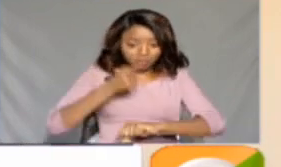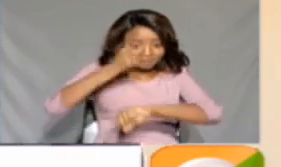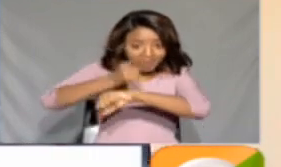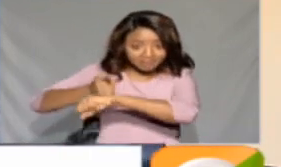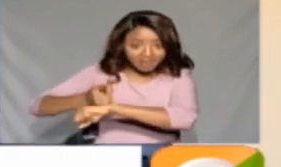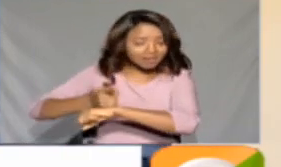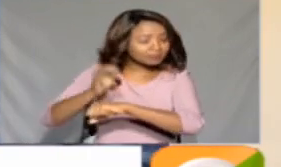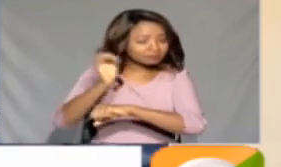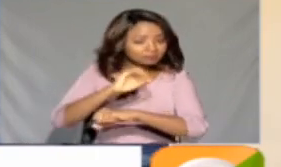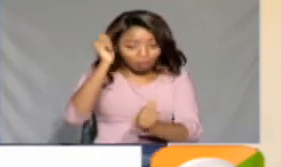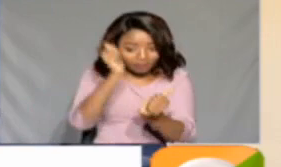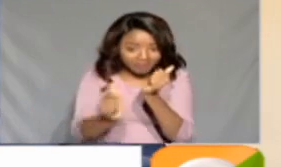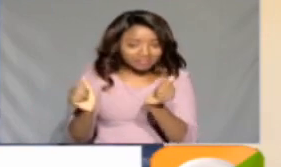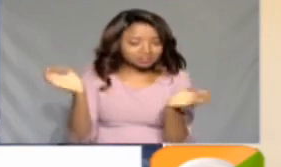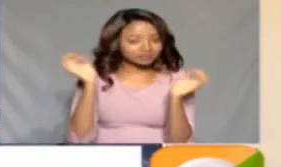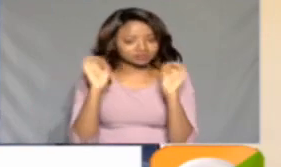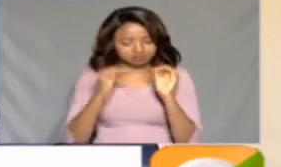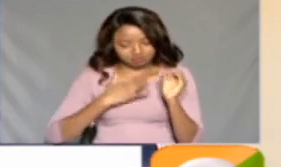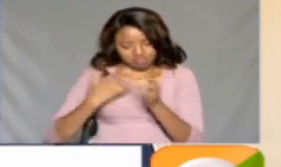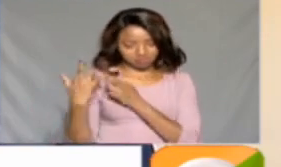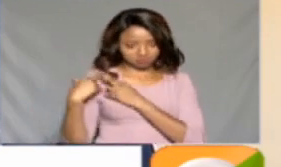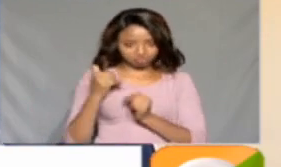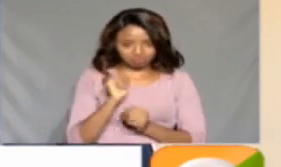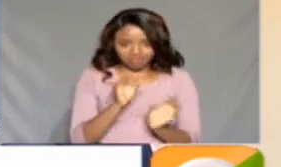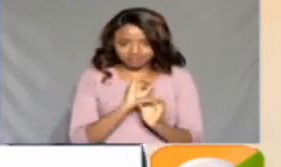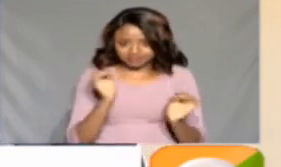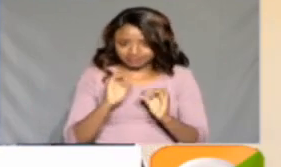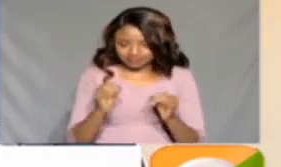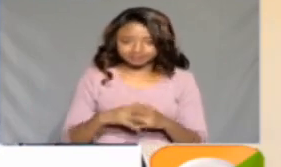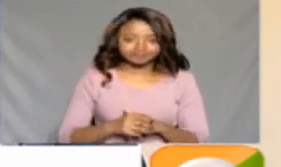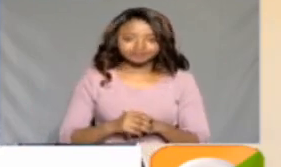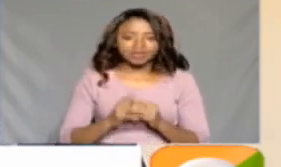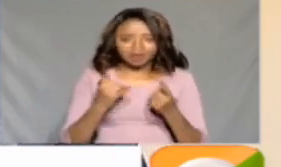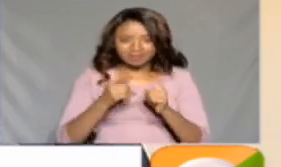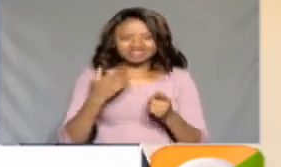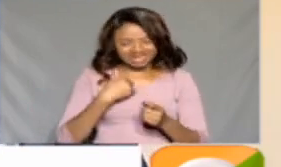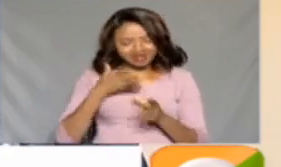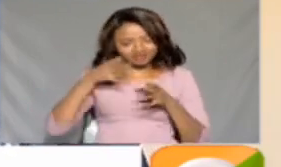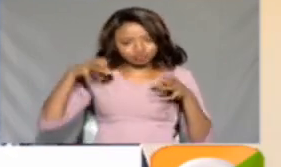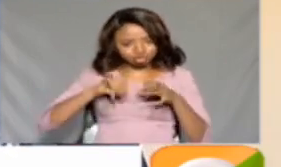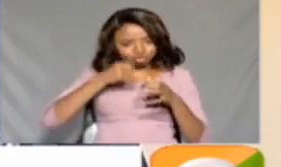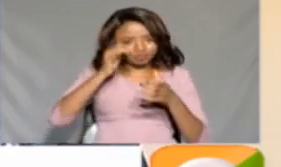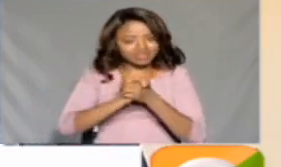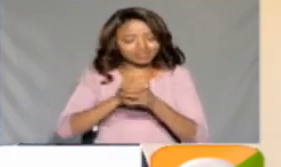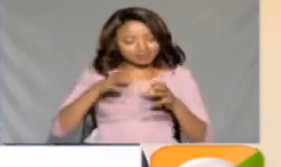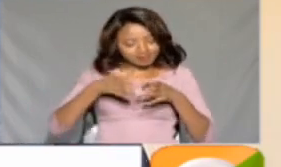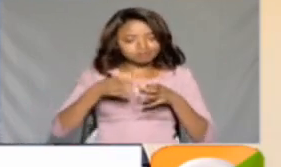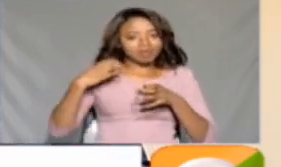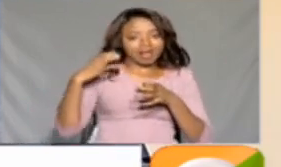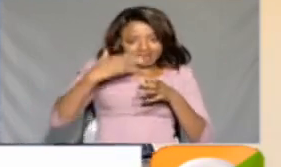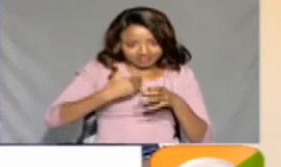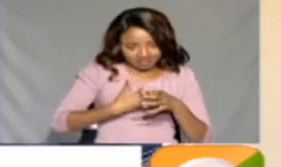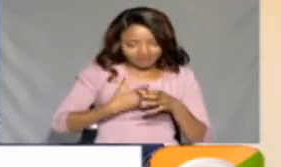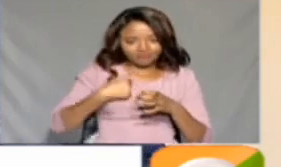action. That is... Or reprimand, as this SG. Yes, I've said it several times. We have our candidate. We support our candidate.